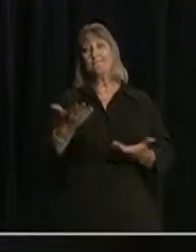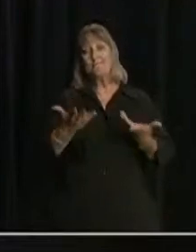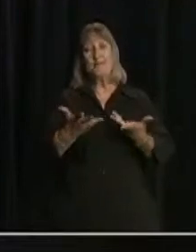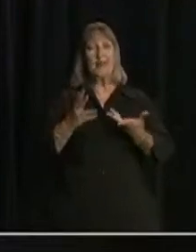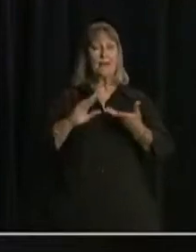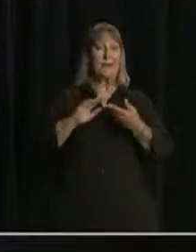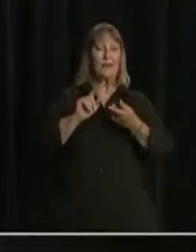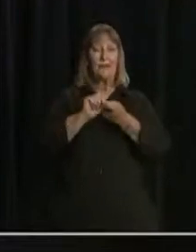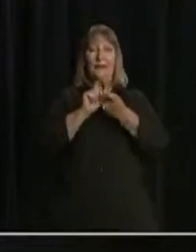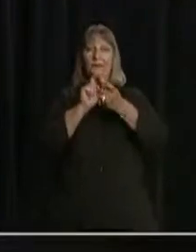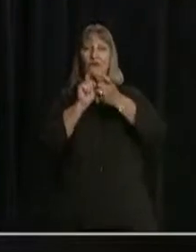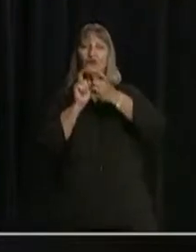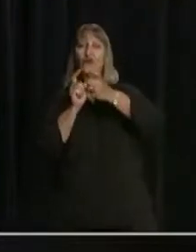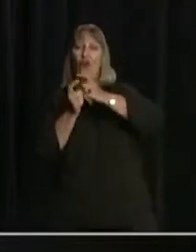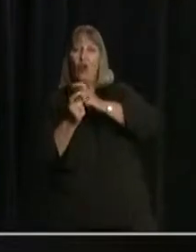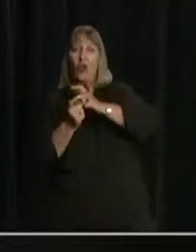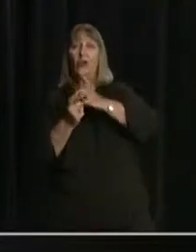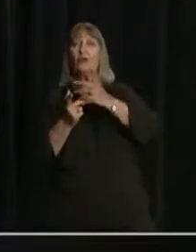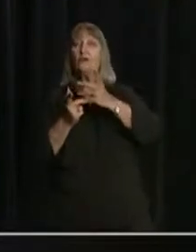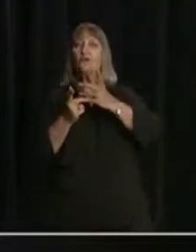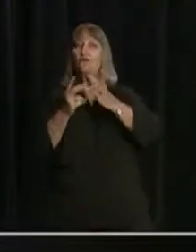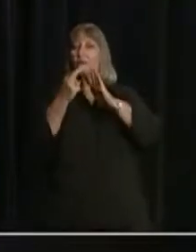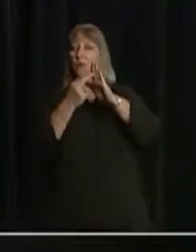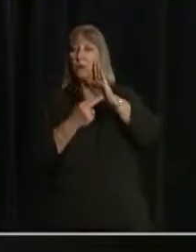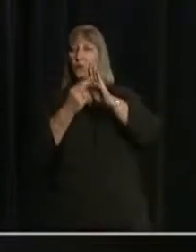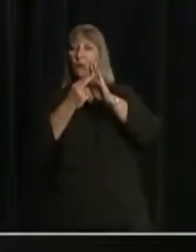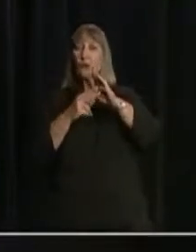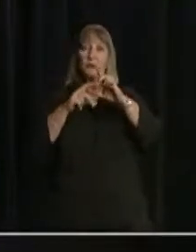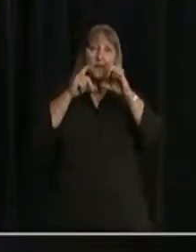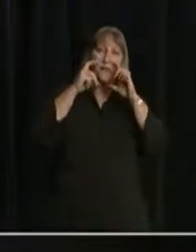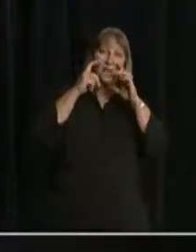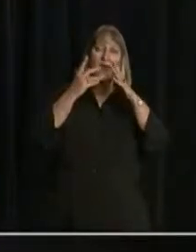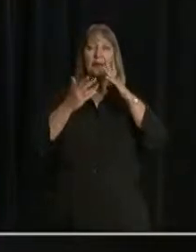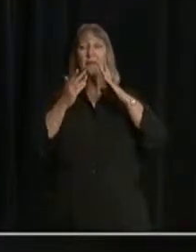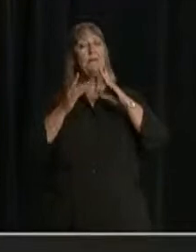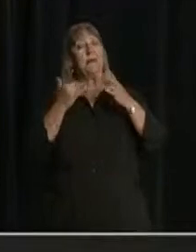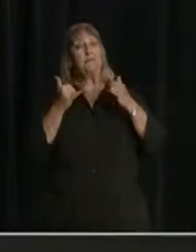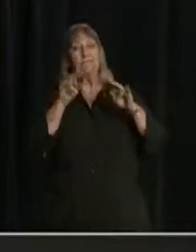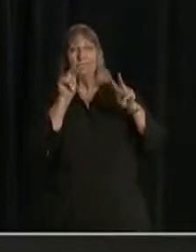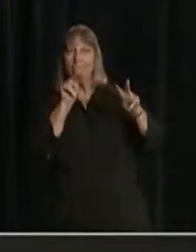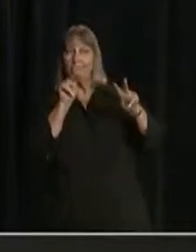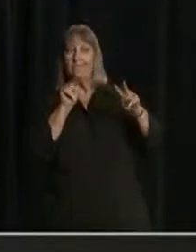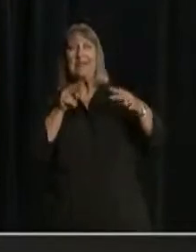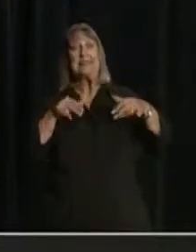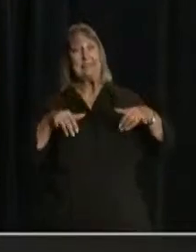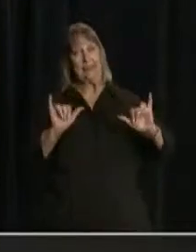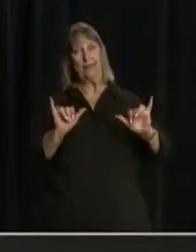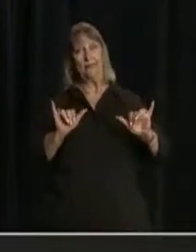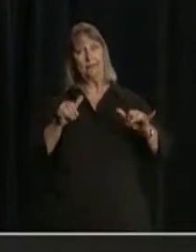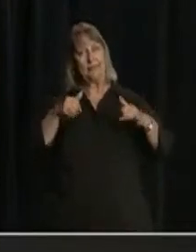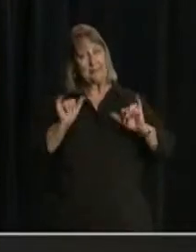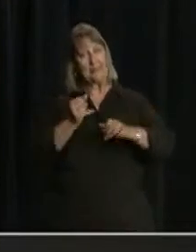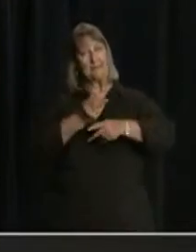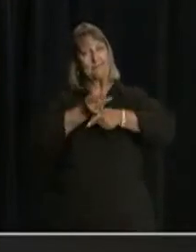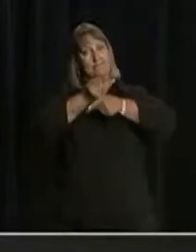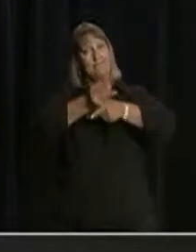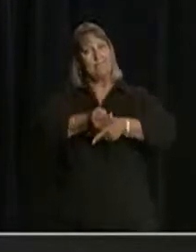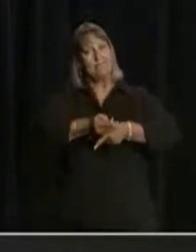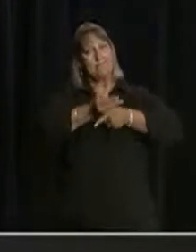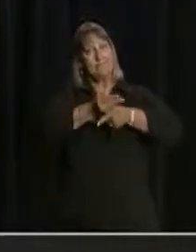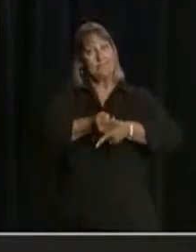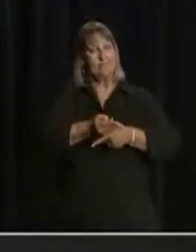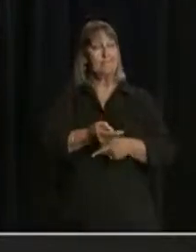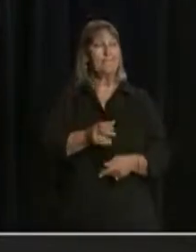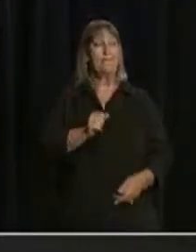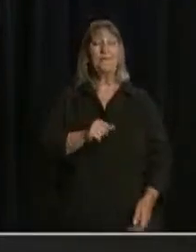health protocols, but we are definitely not taking our eye off the ball of COVID anymore. You know, we're just sitting here listening to